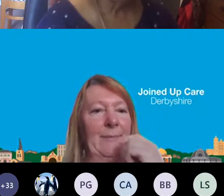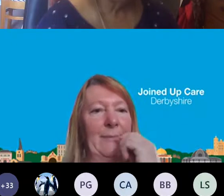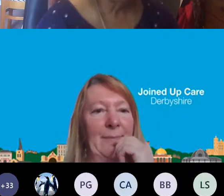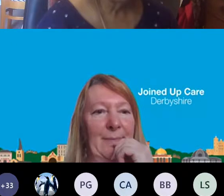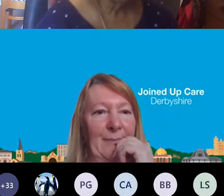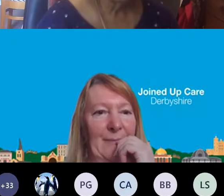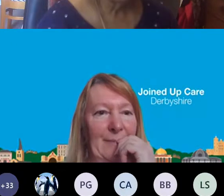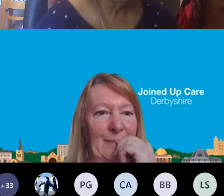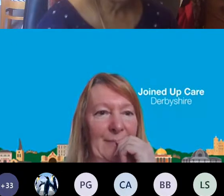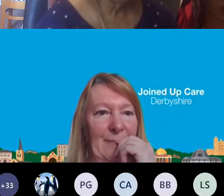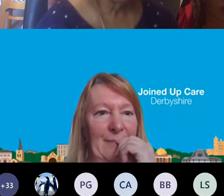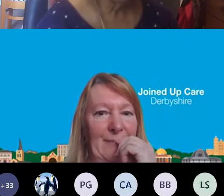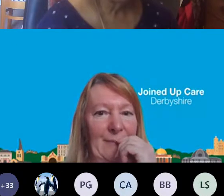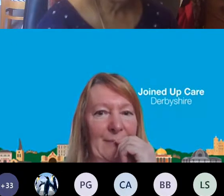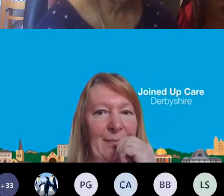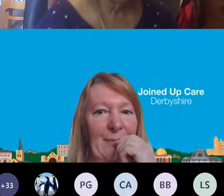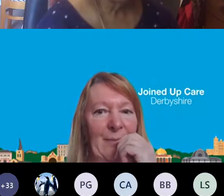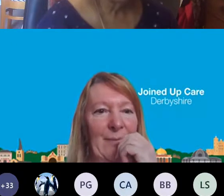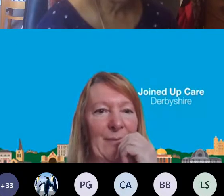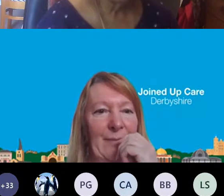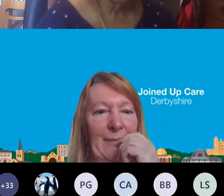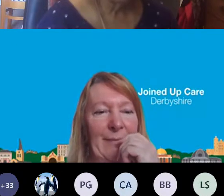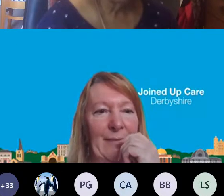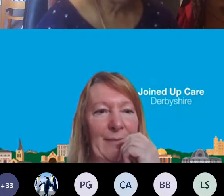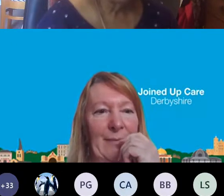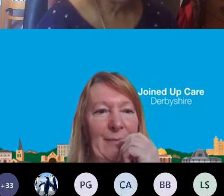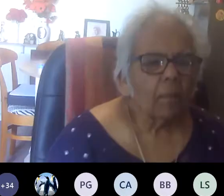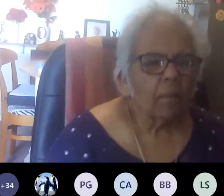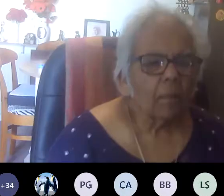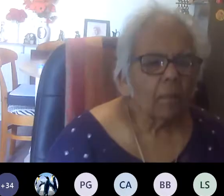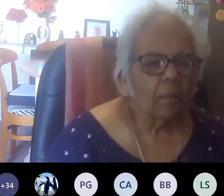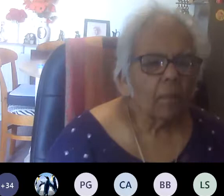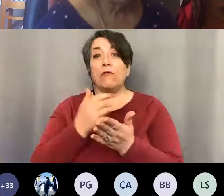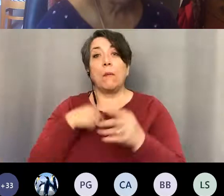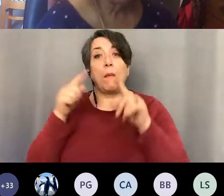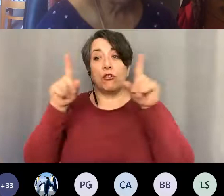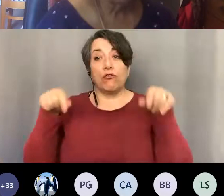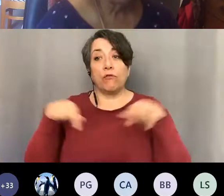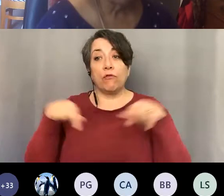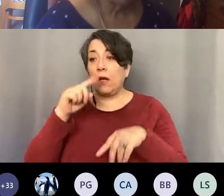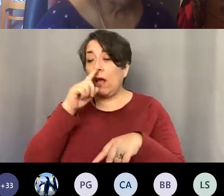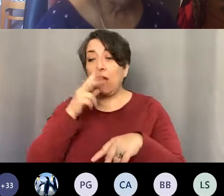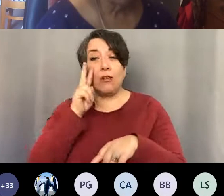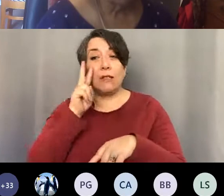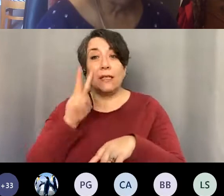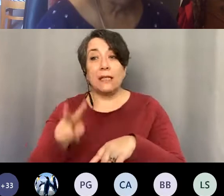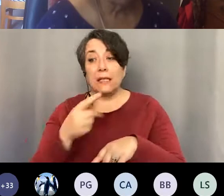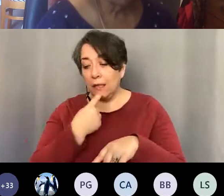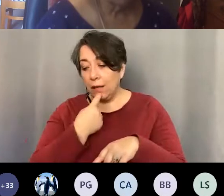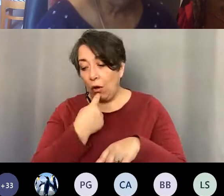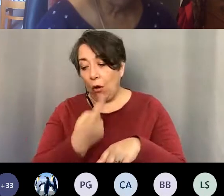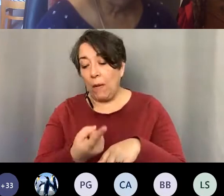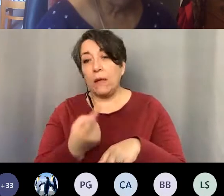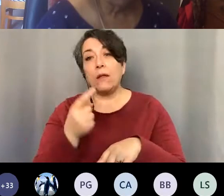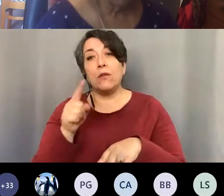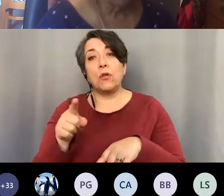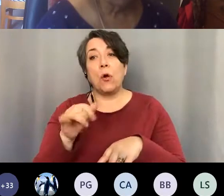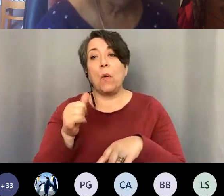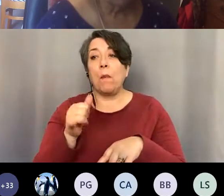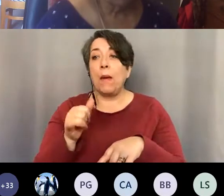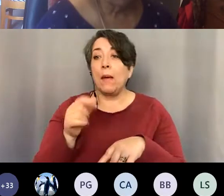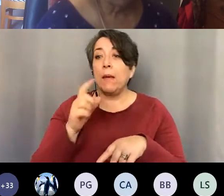my screen, I couldn't see any of the comments. So hopefully Katie and Miriam can help me in terms of feeding back